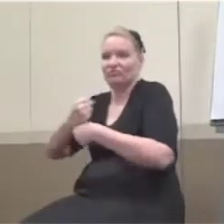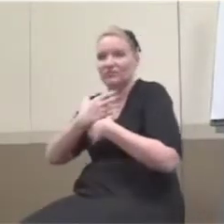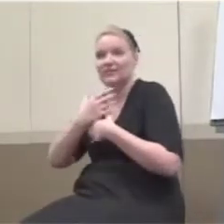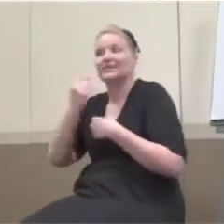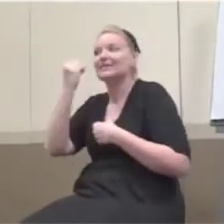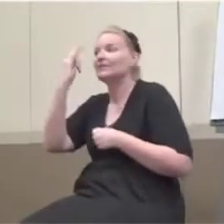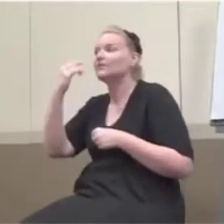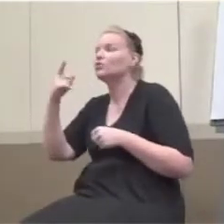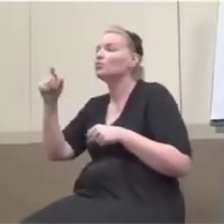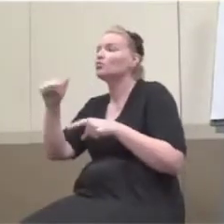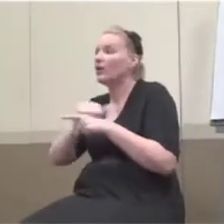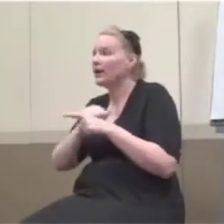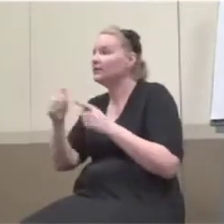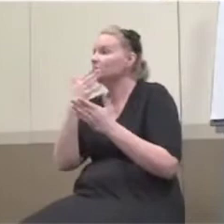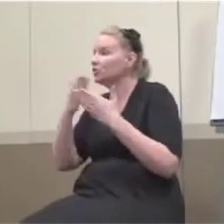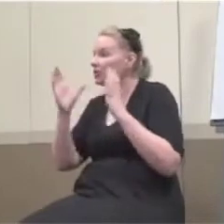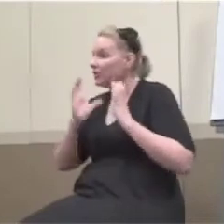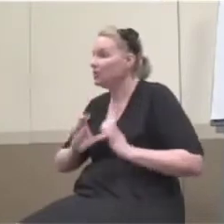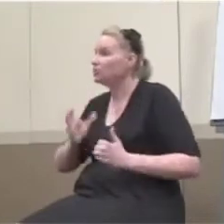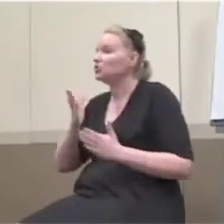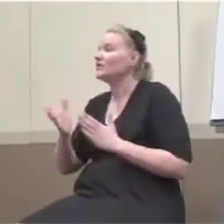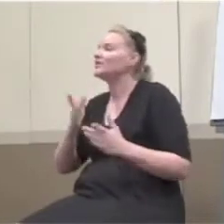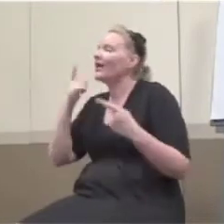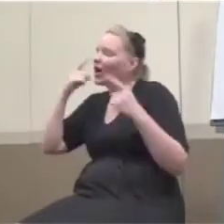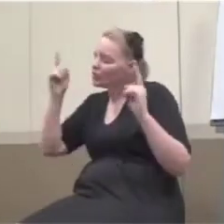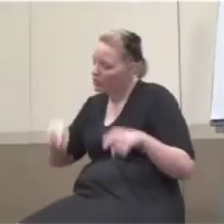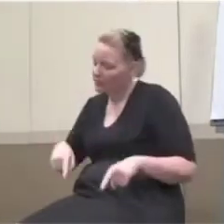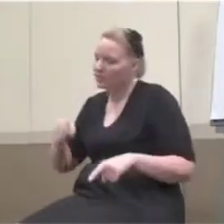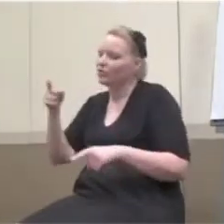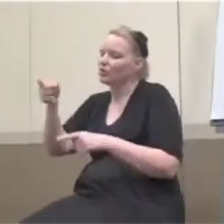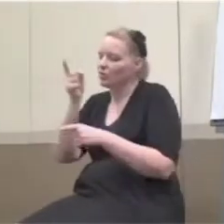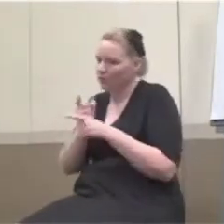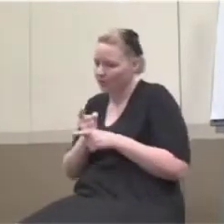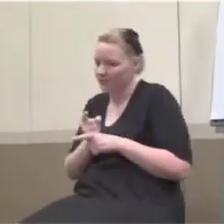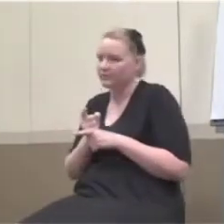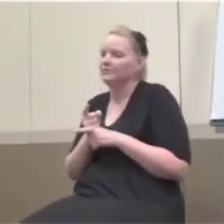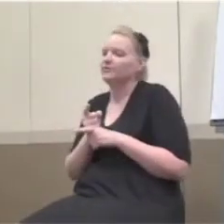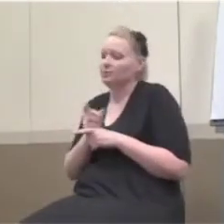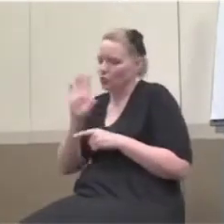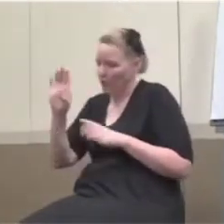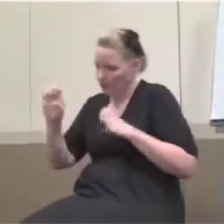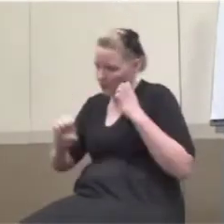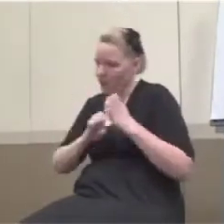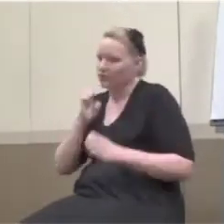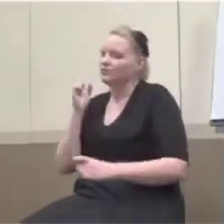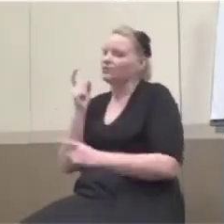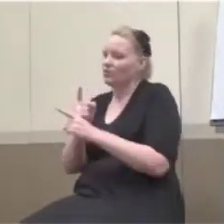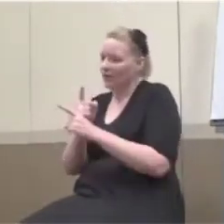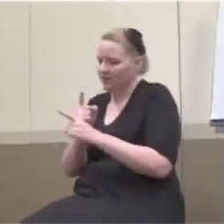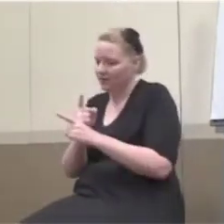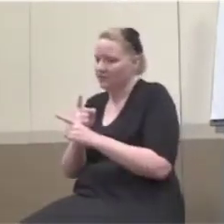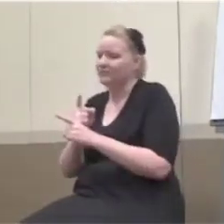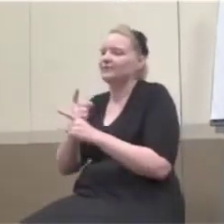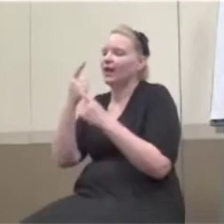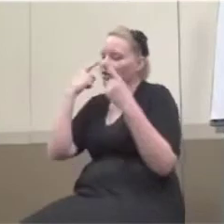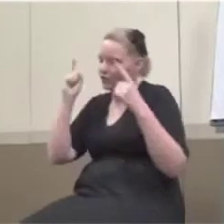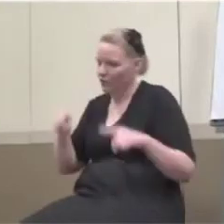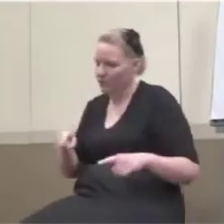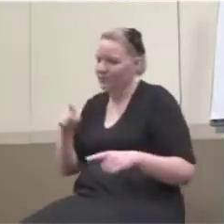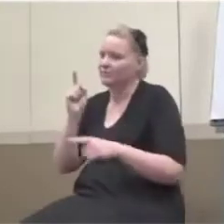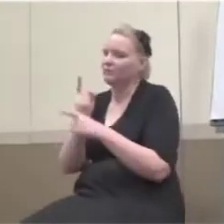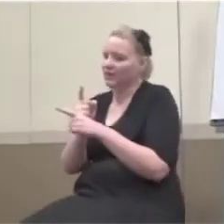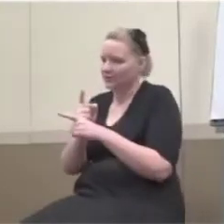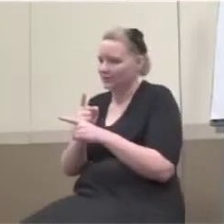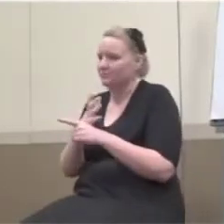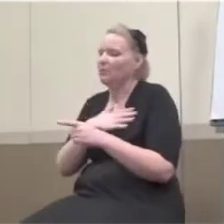you practice good customer service, agree with them that they have a right to their emotions. Agree with them that, yes, it